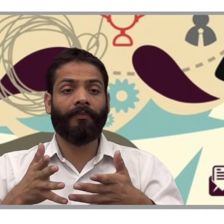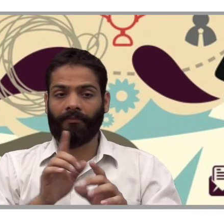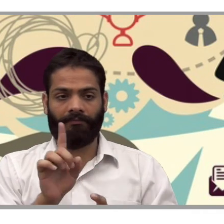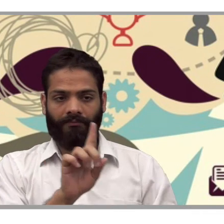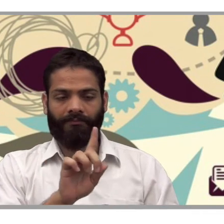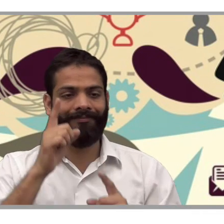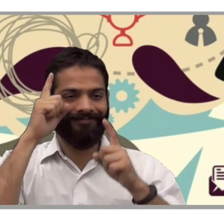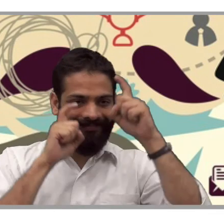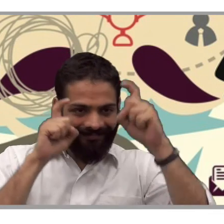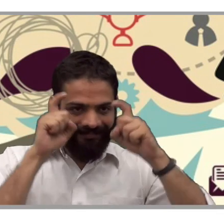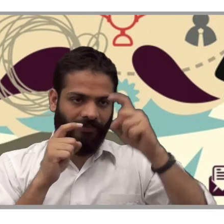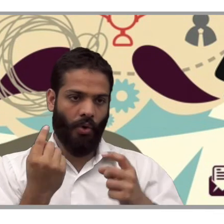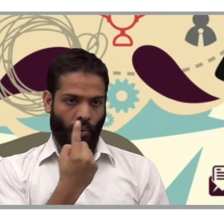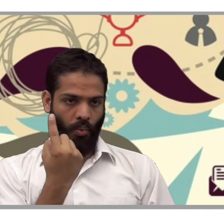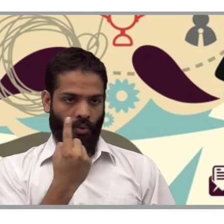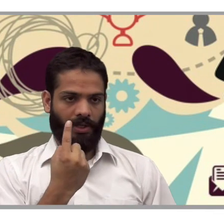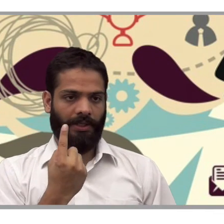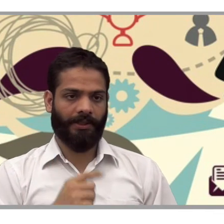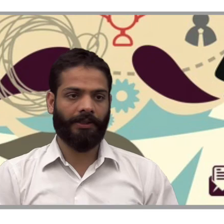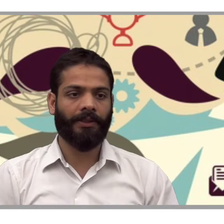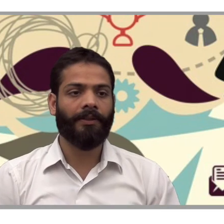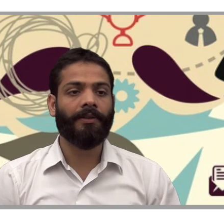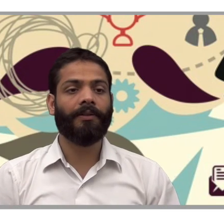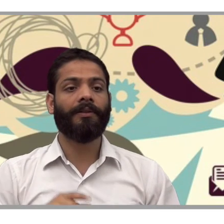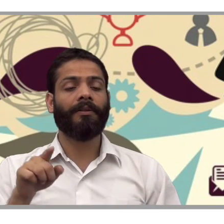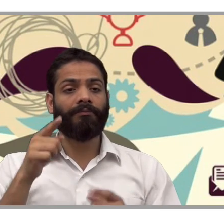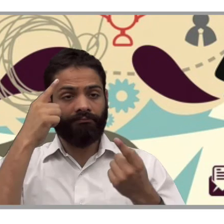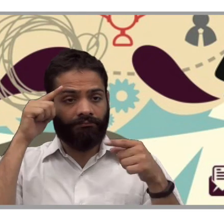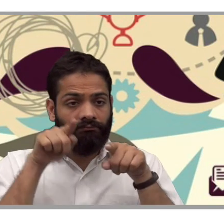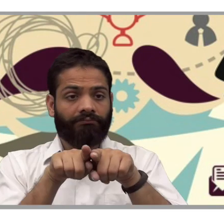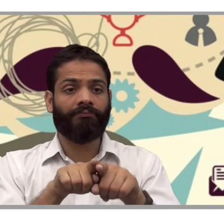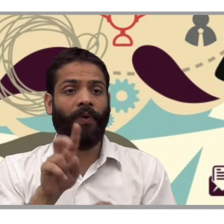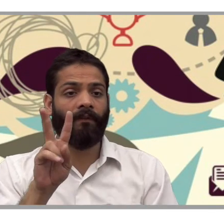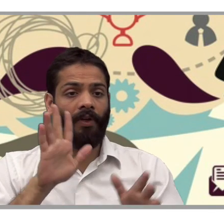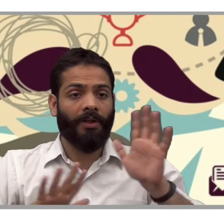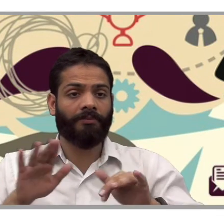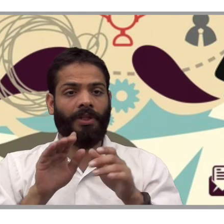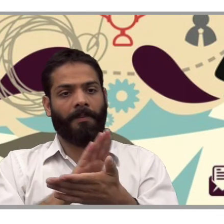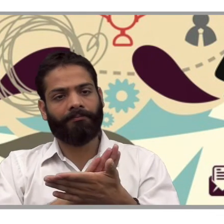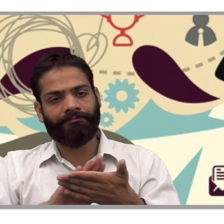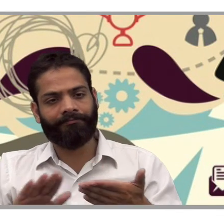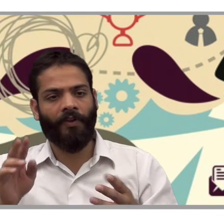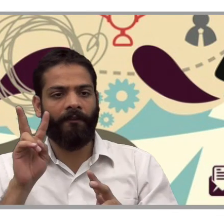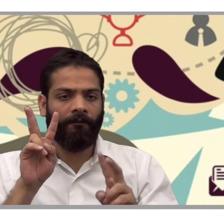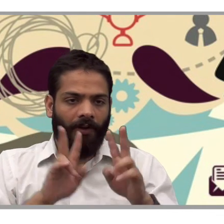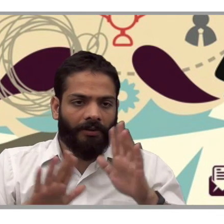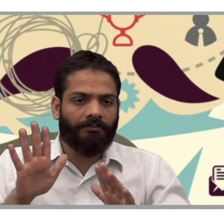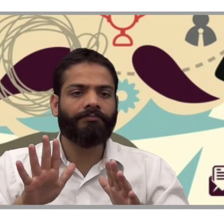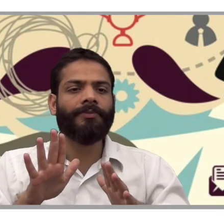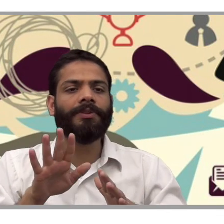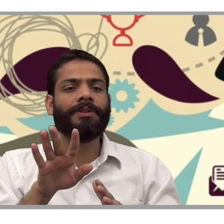OSV and SOV orders are allowed only with non-manual markers in agreeing verbs and in plain verbs